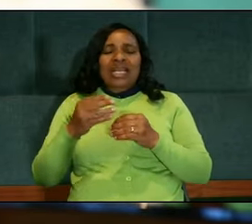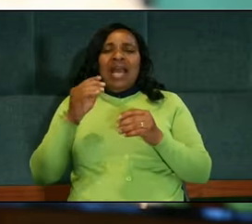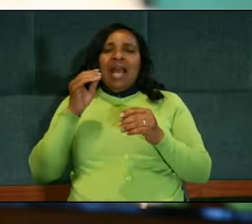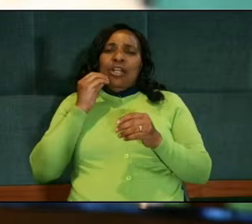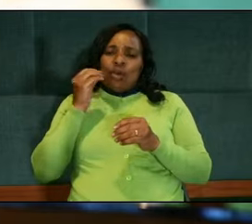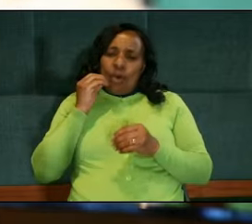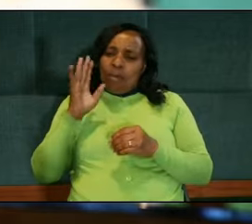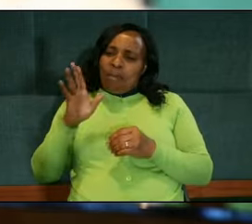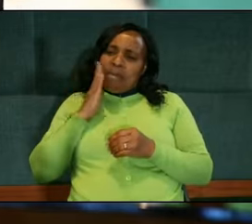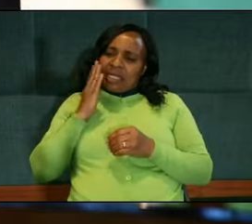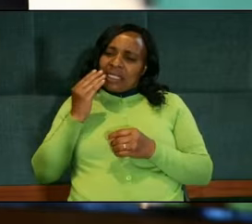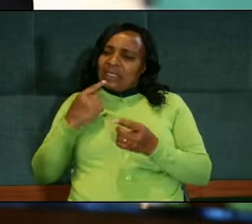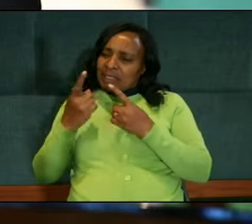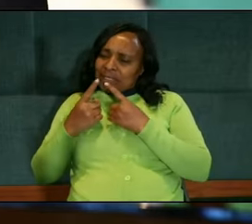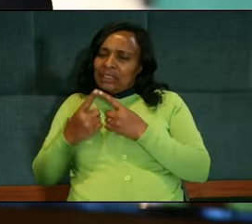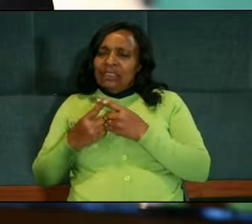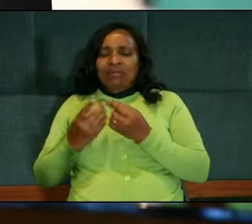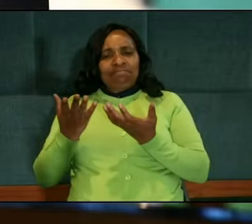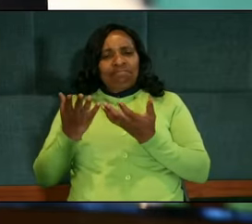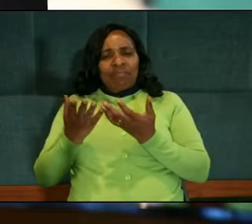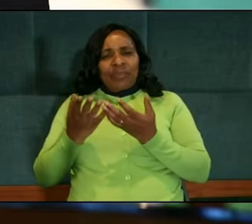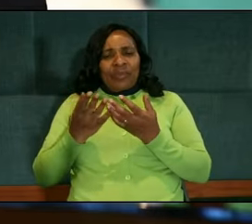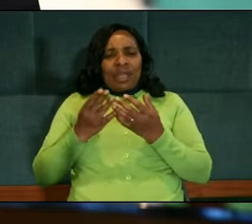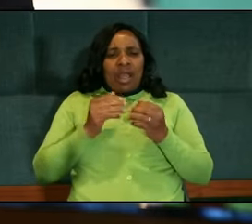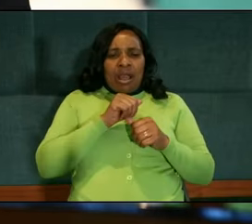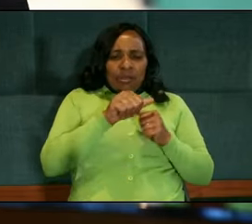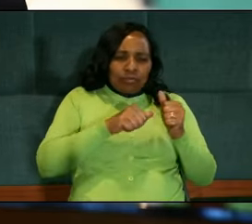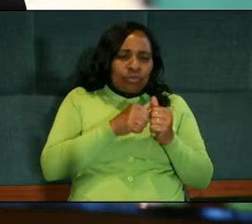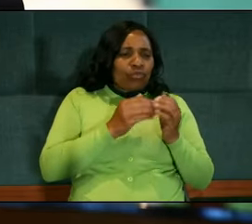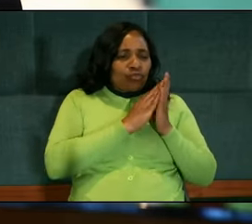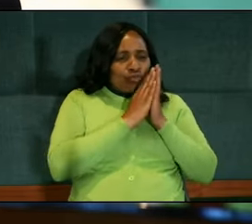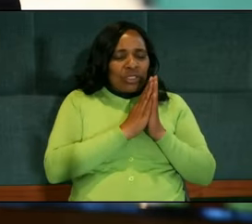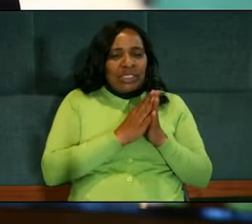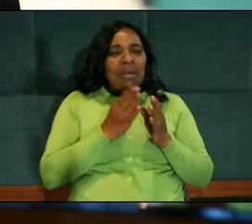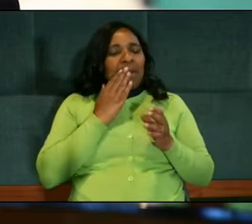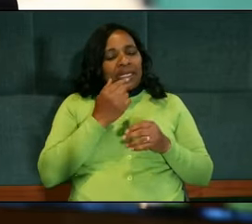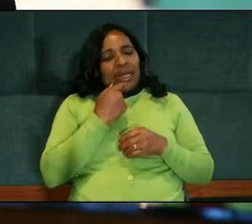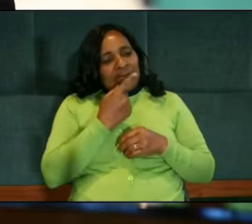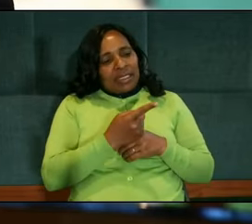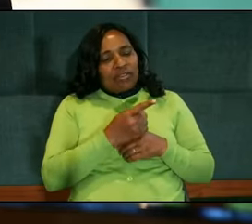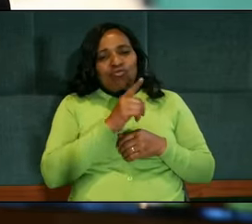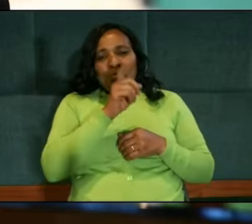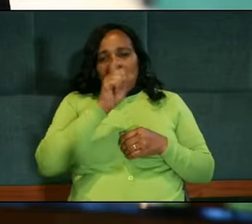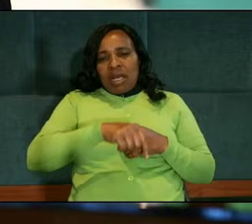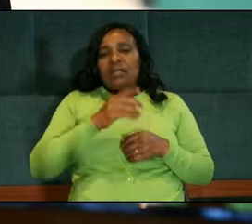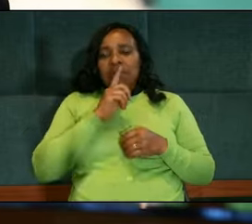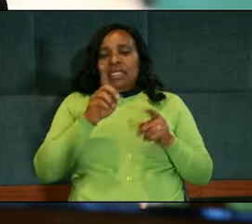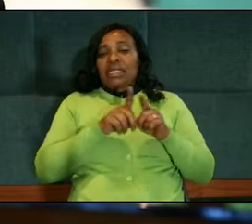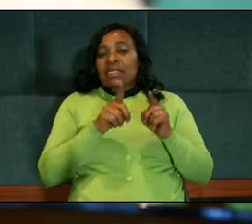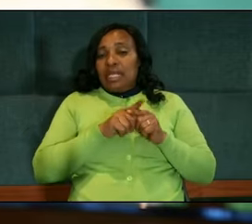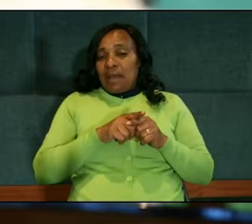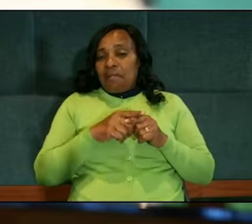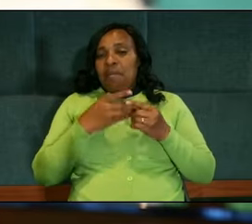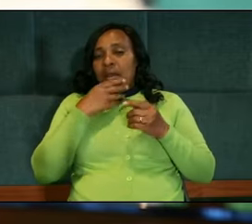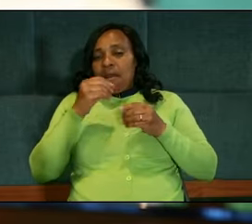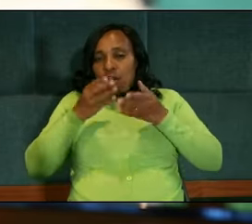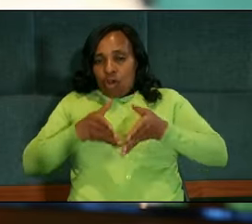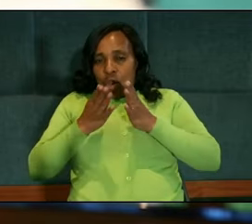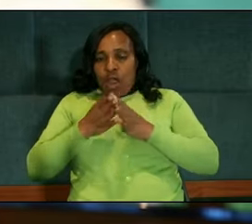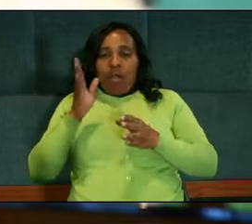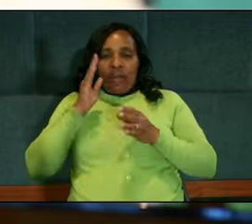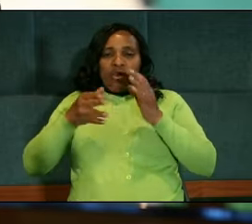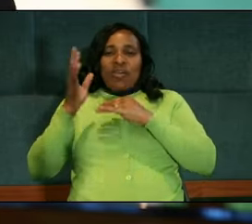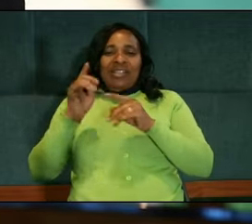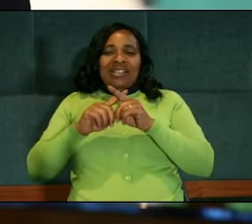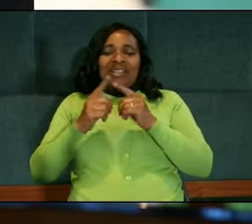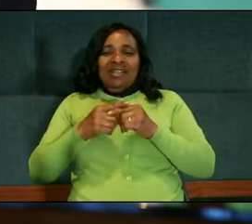Noah. That's a good story, Mother said. You should be like Noah and obey God. Elliot smiled. He